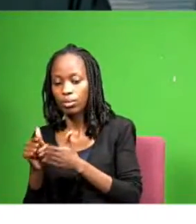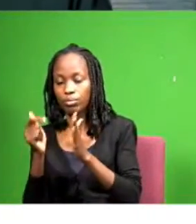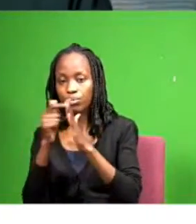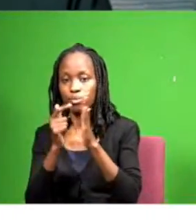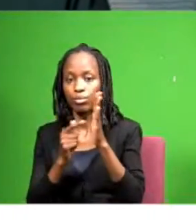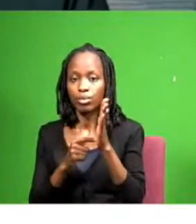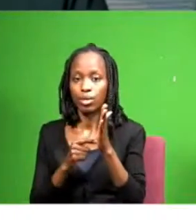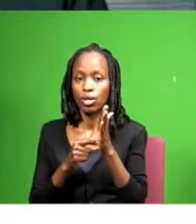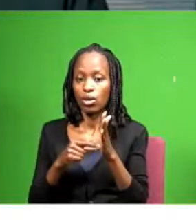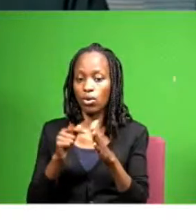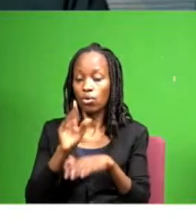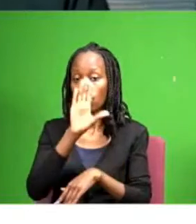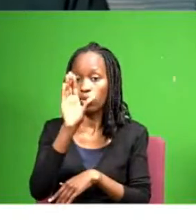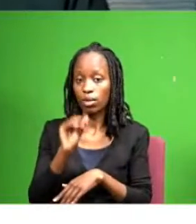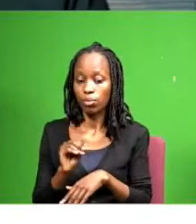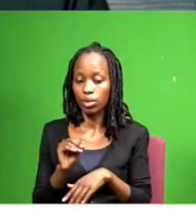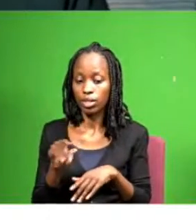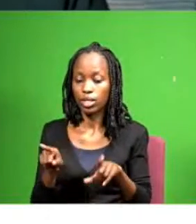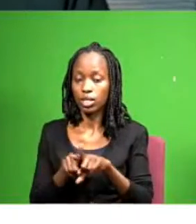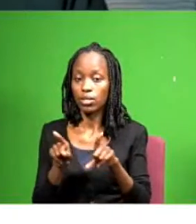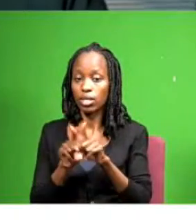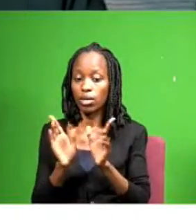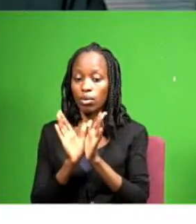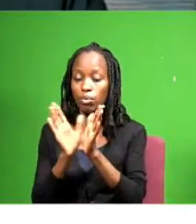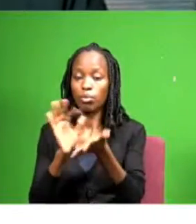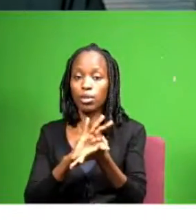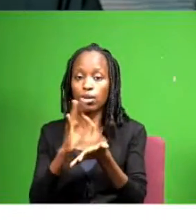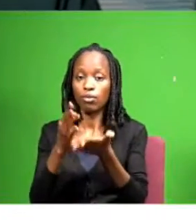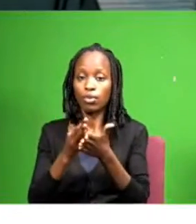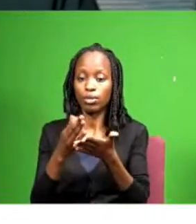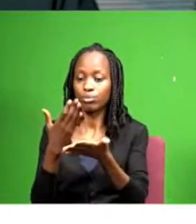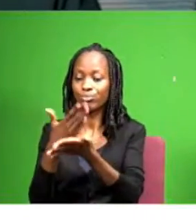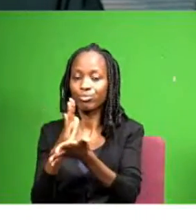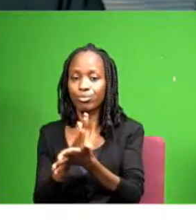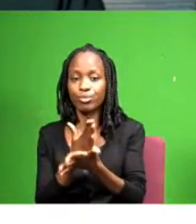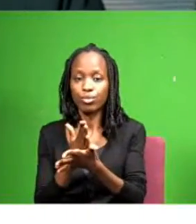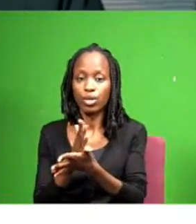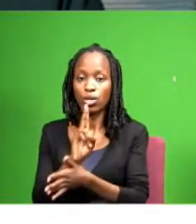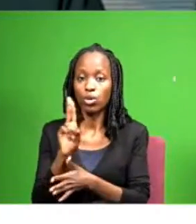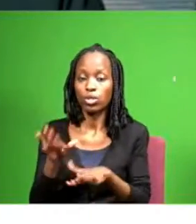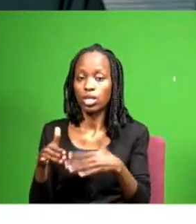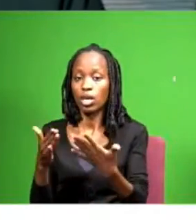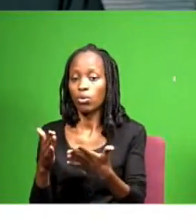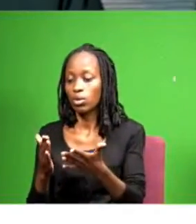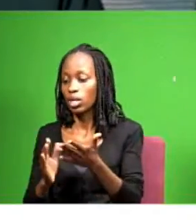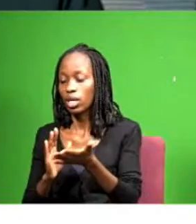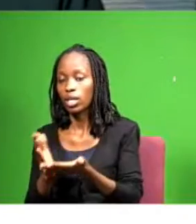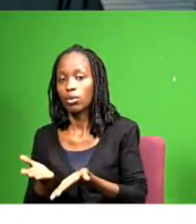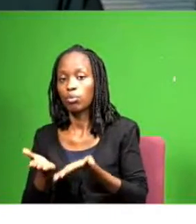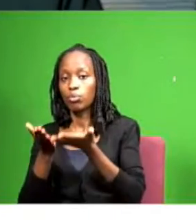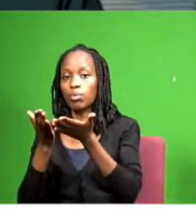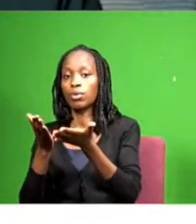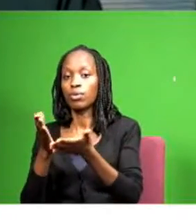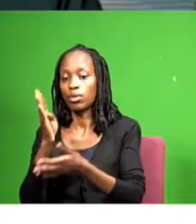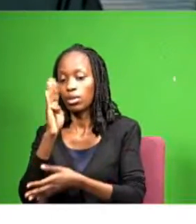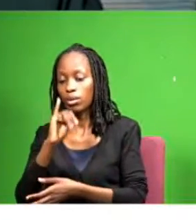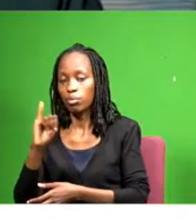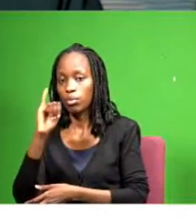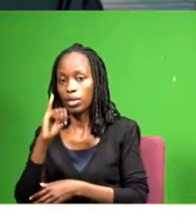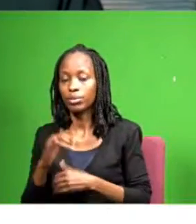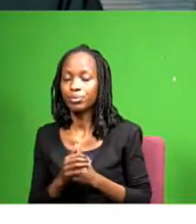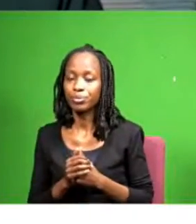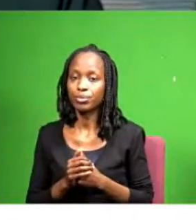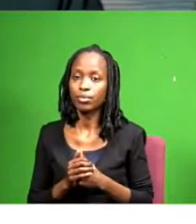the budget and the public funds allocated and utilized in promoting the impugned bill.